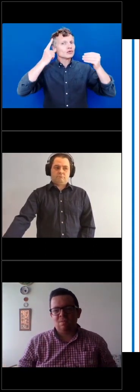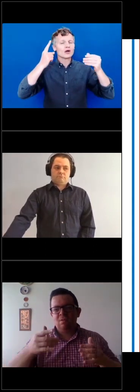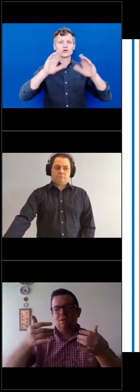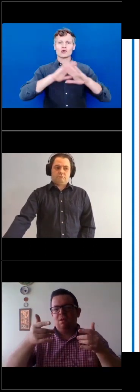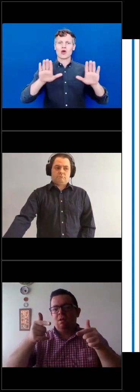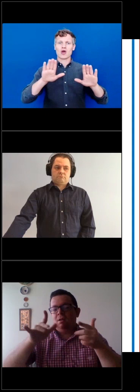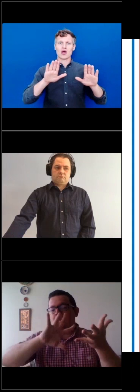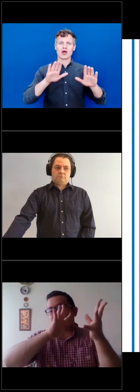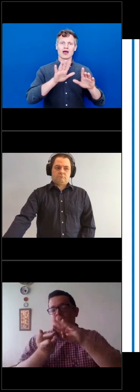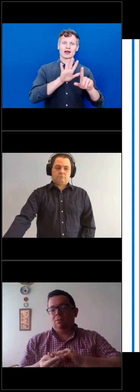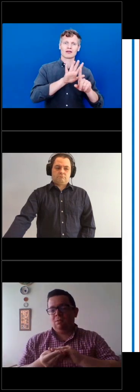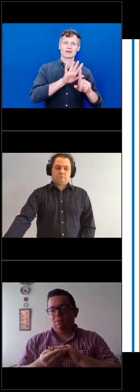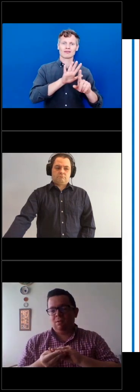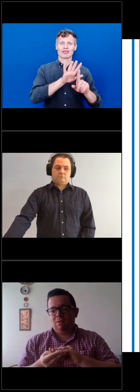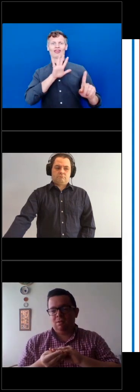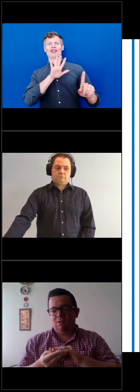misconceptions, etc.